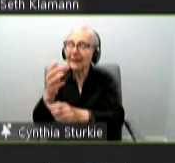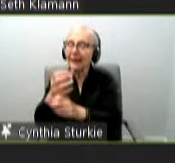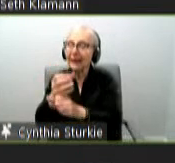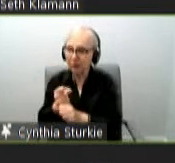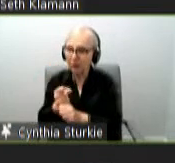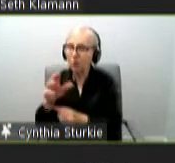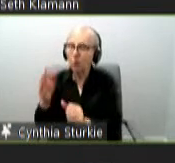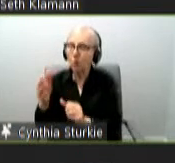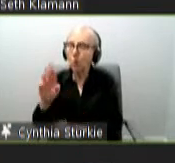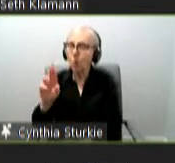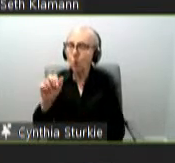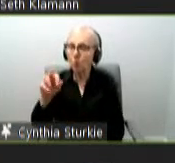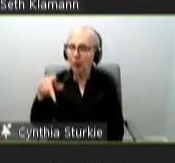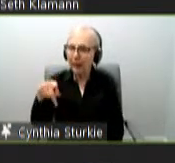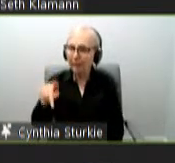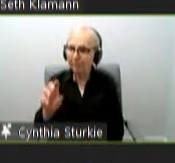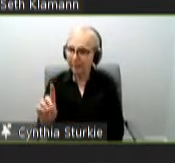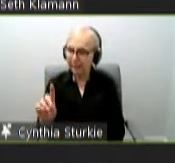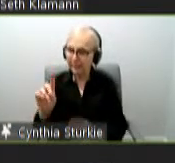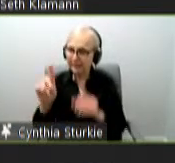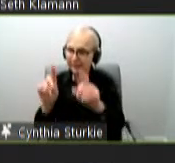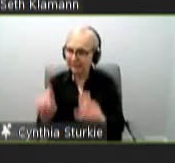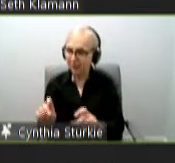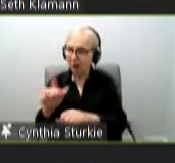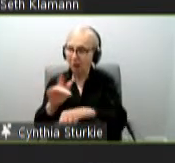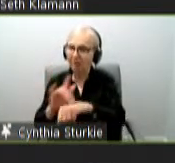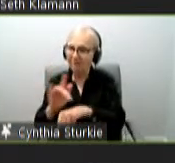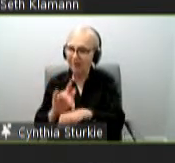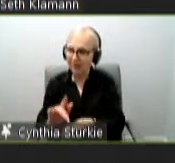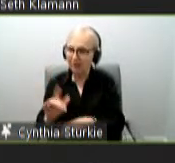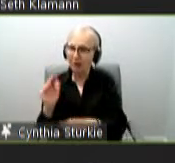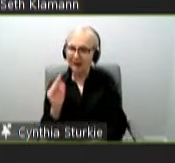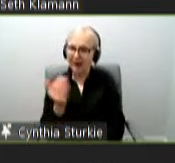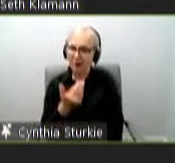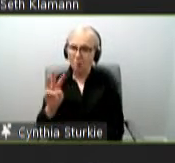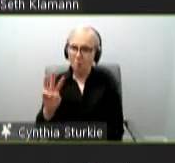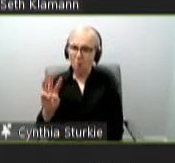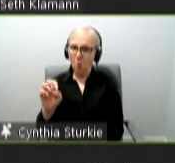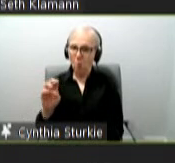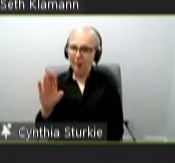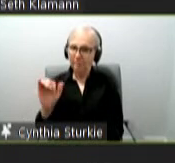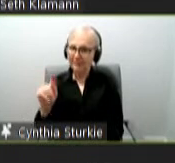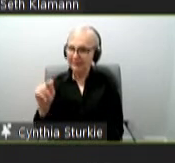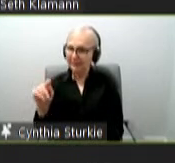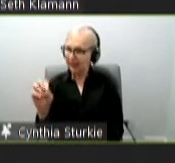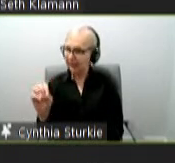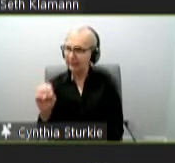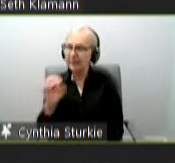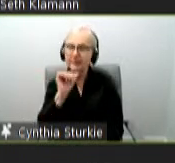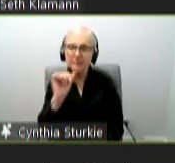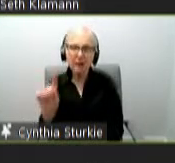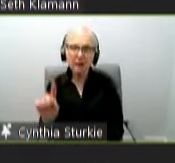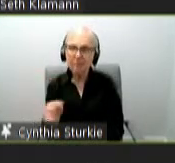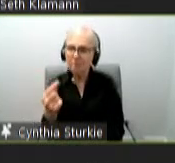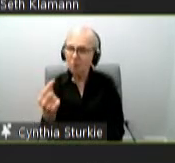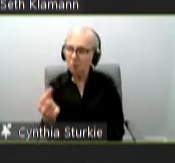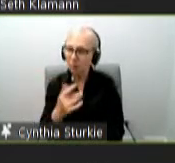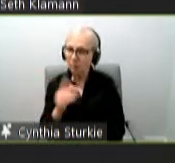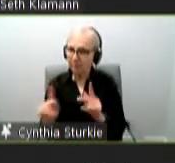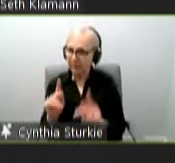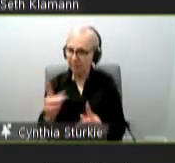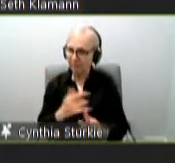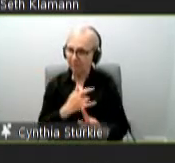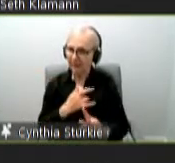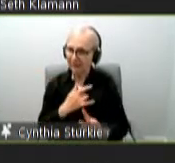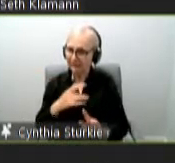Colorado. That information is all available on our website. And testing is not just for people who are feeling